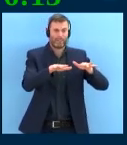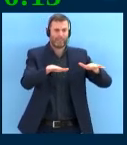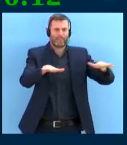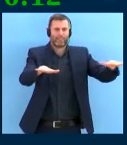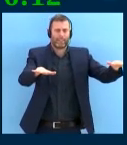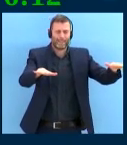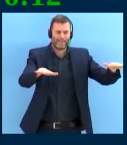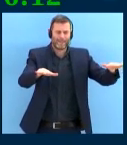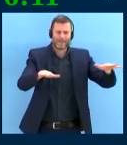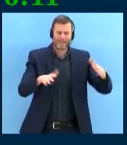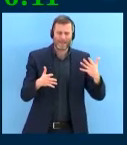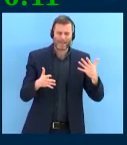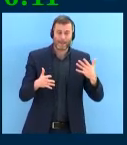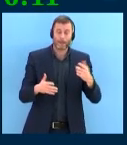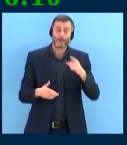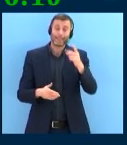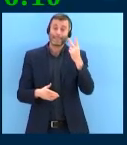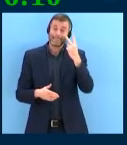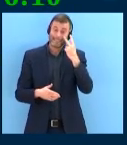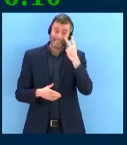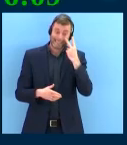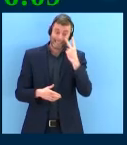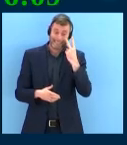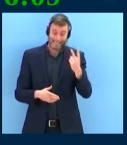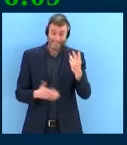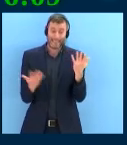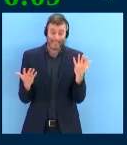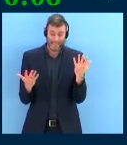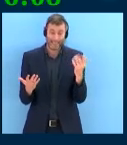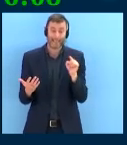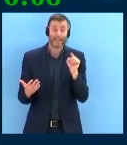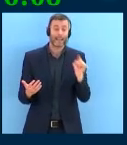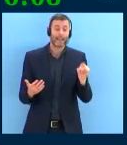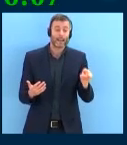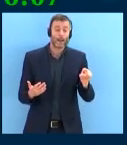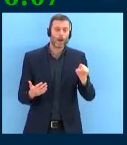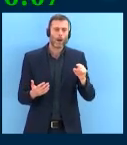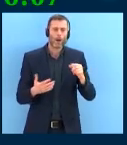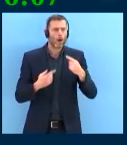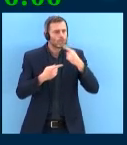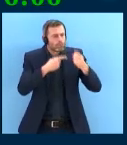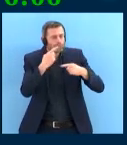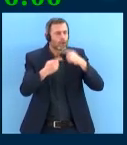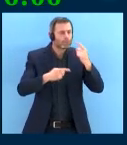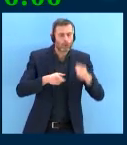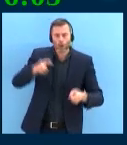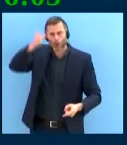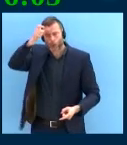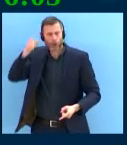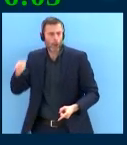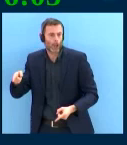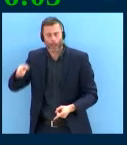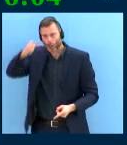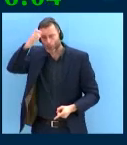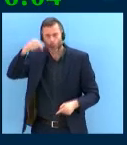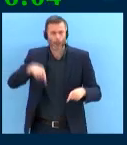Turkey, the dominant narrative of guest workers has done exactly that, painting us as everlasting newcomers,